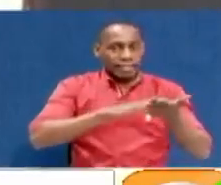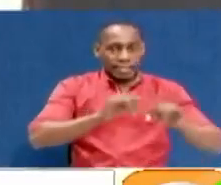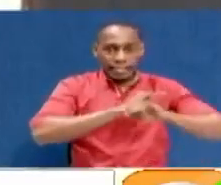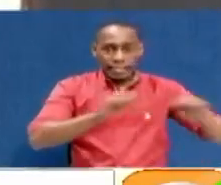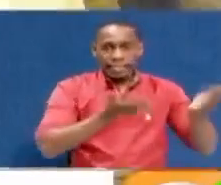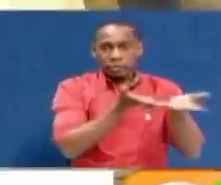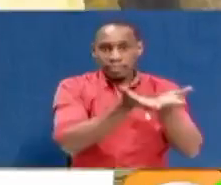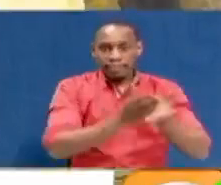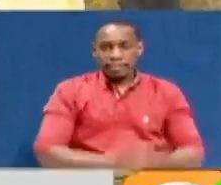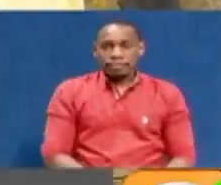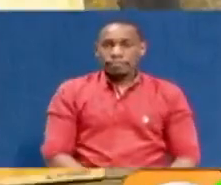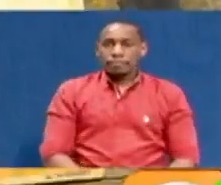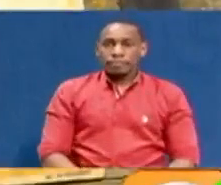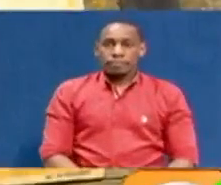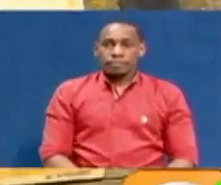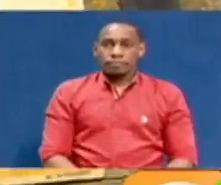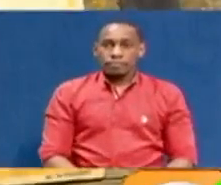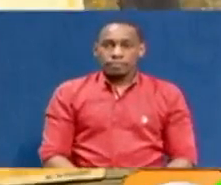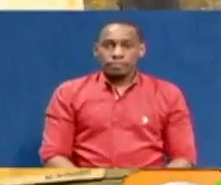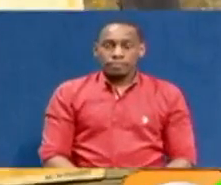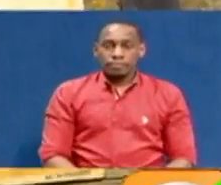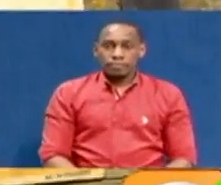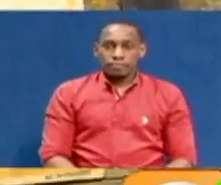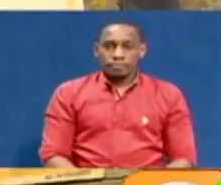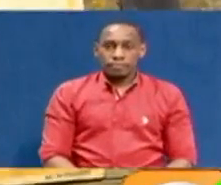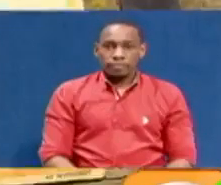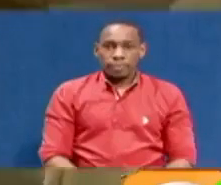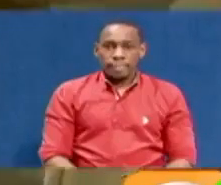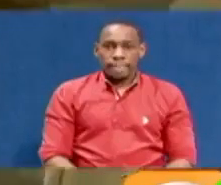sanitation services. Dorcas Wangira, Citizen TV, Nairobi.